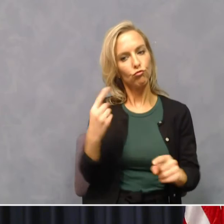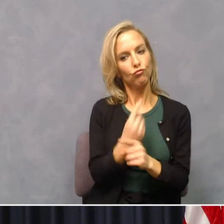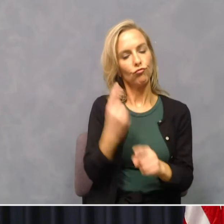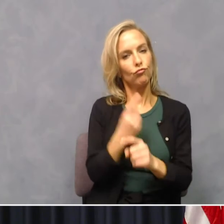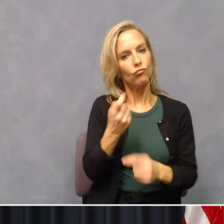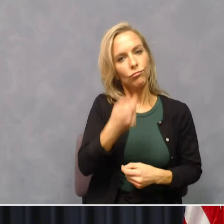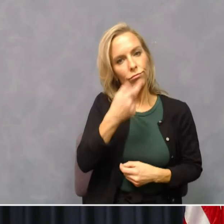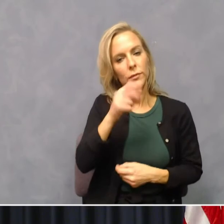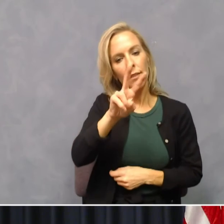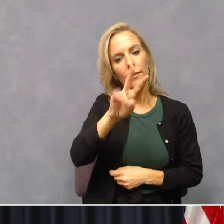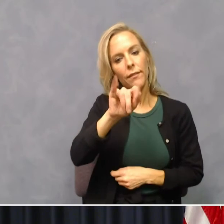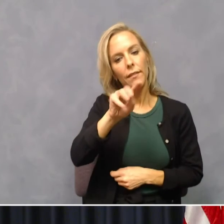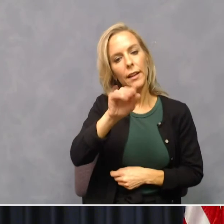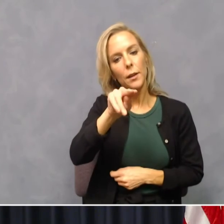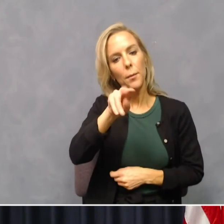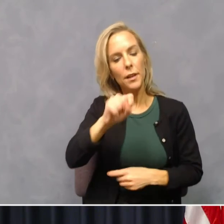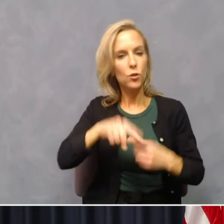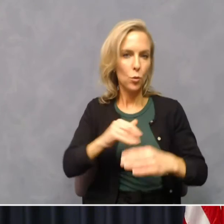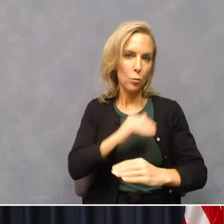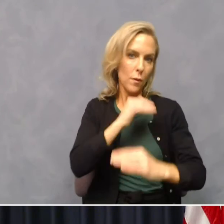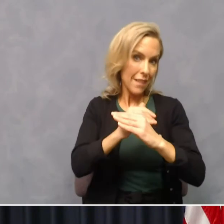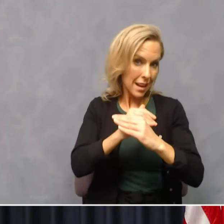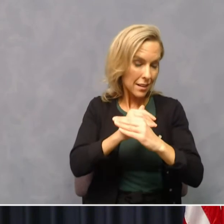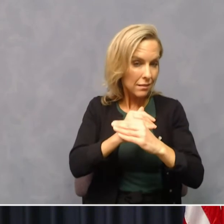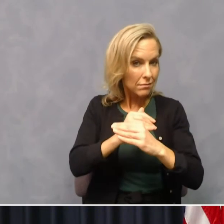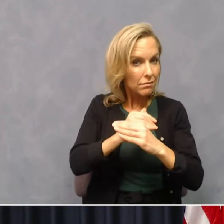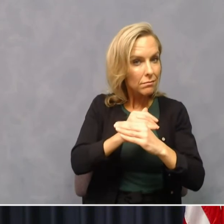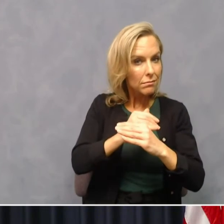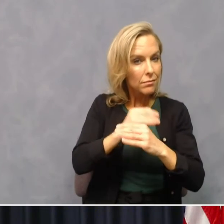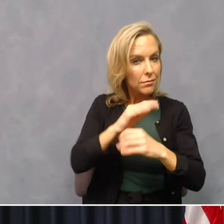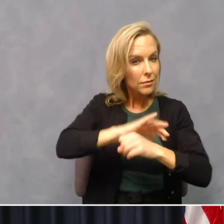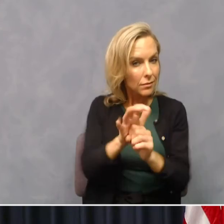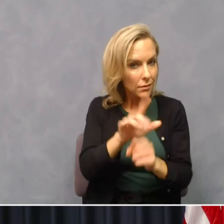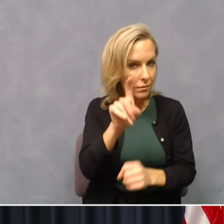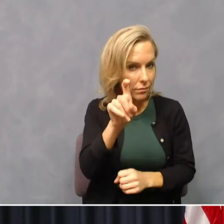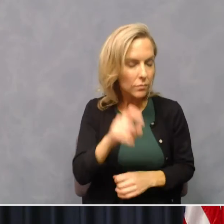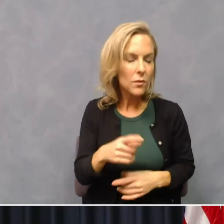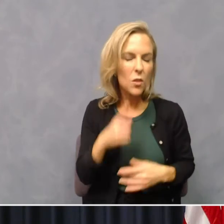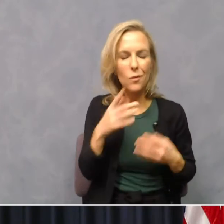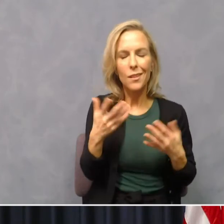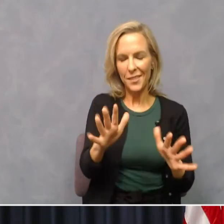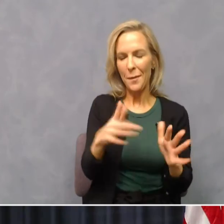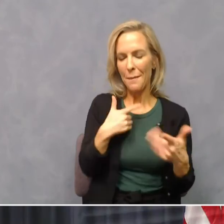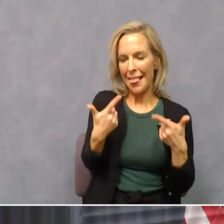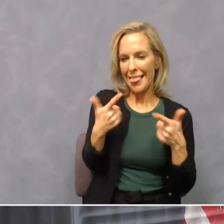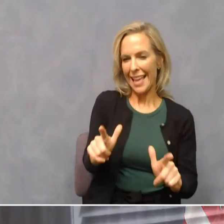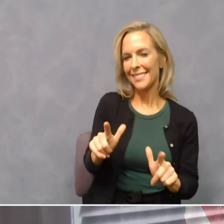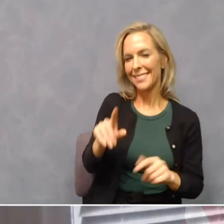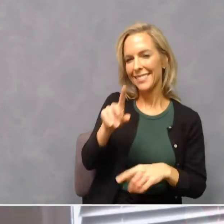in I guess, a preventive way? We're going to let a doctor answer this question.